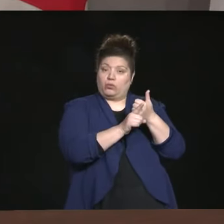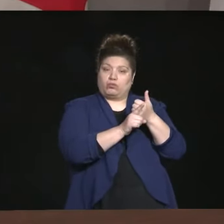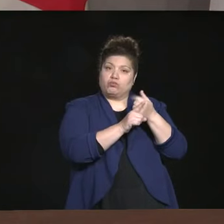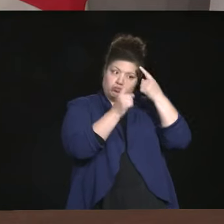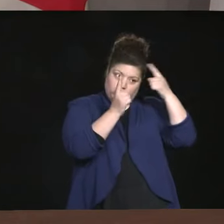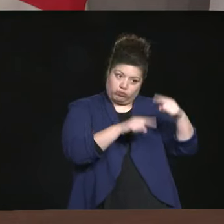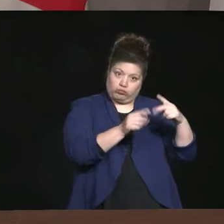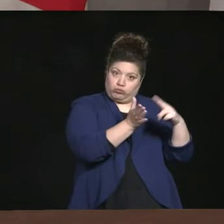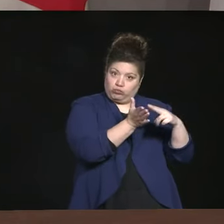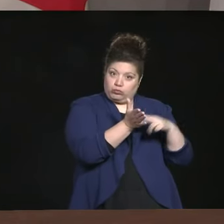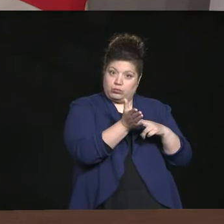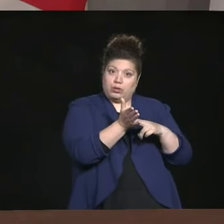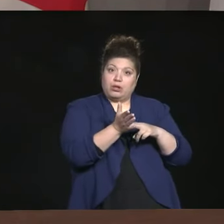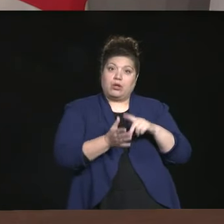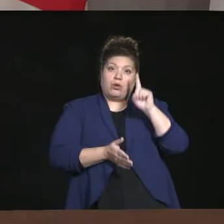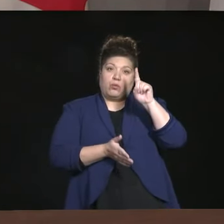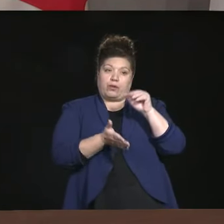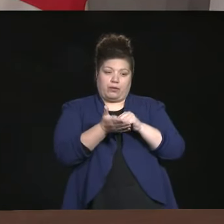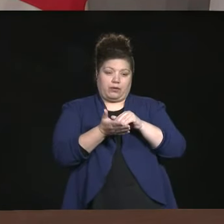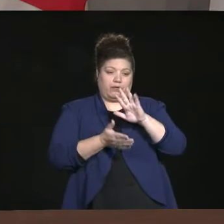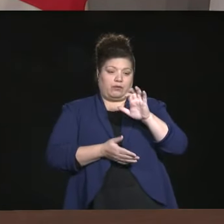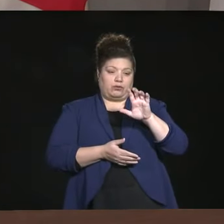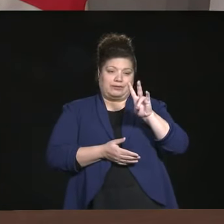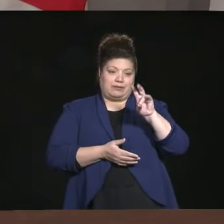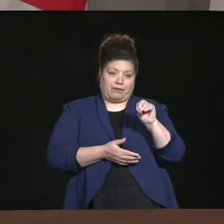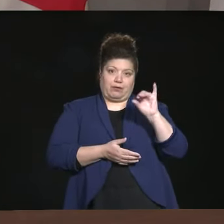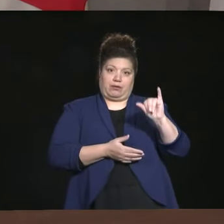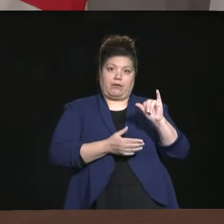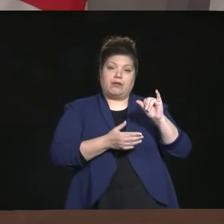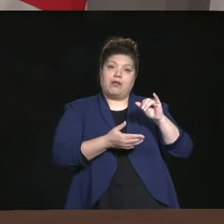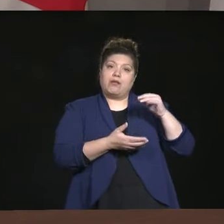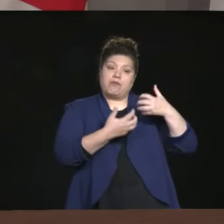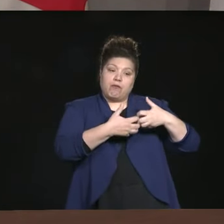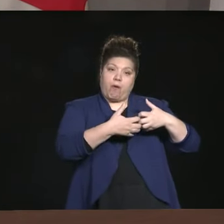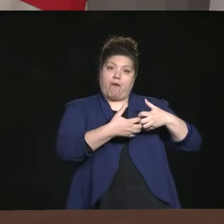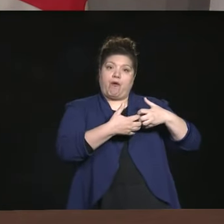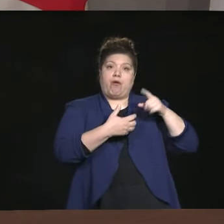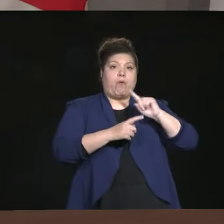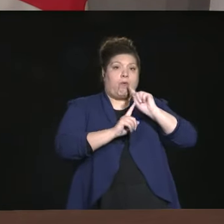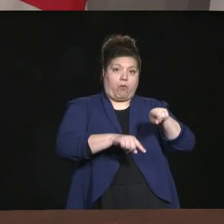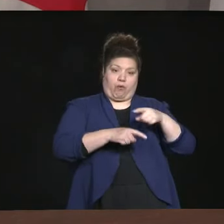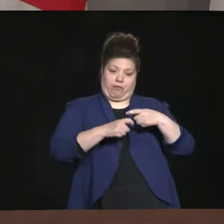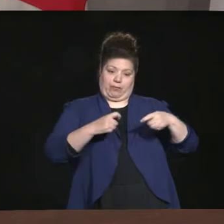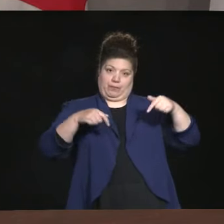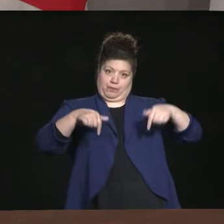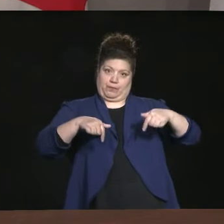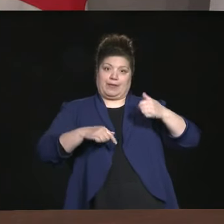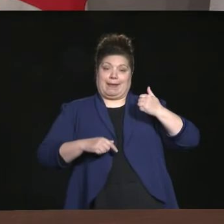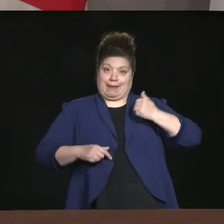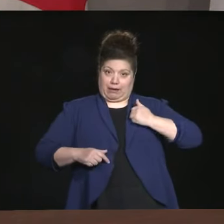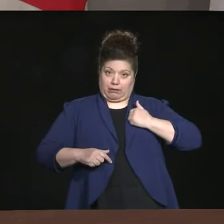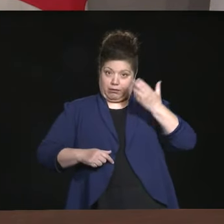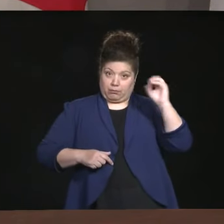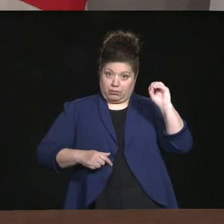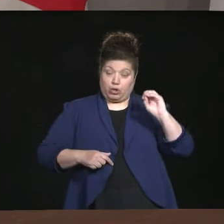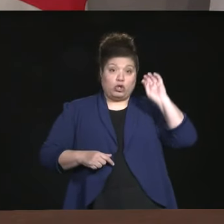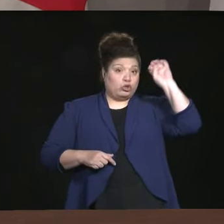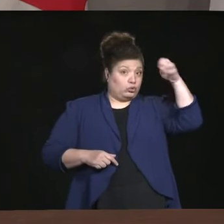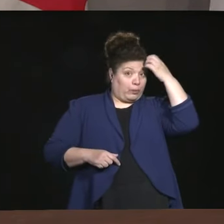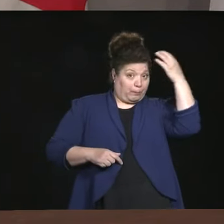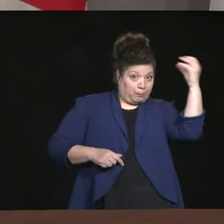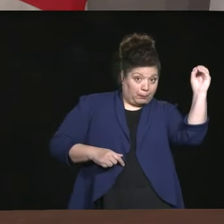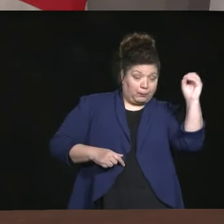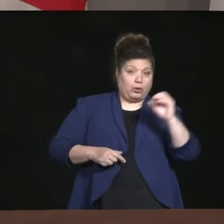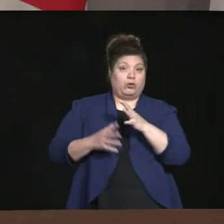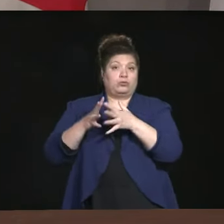1,570 ventilators that we have ordered from companies in Canada, Europe, the United States, and overseas.